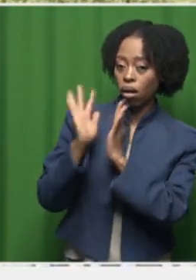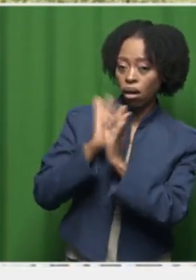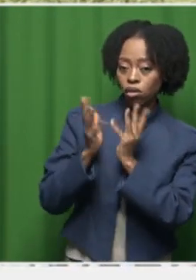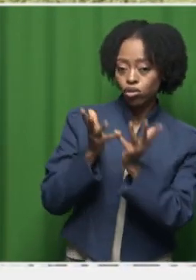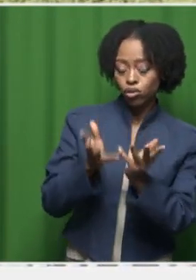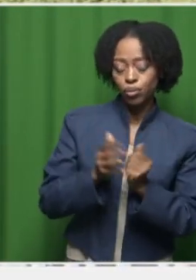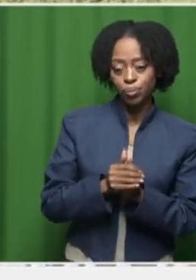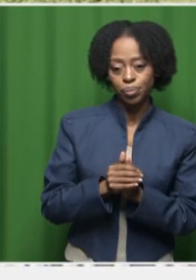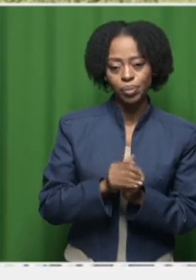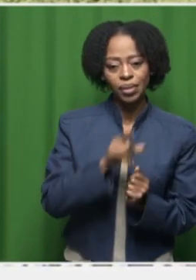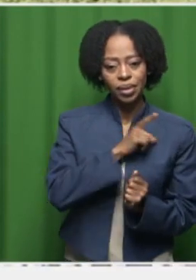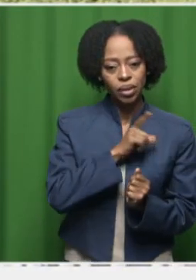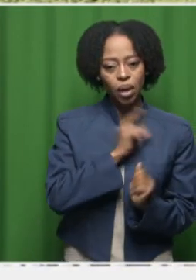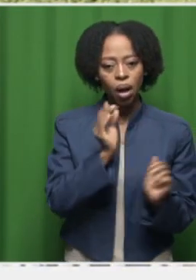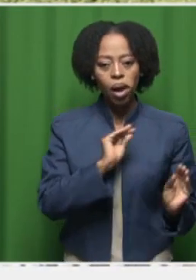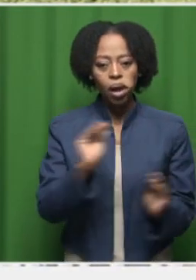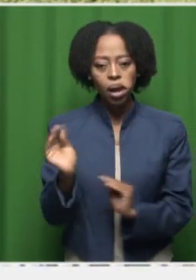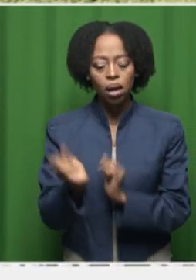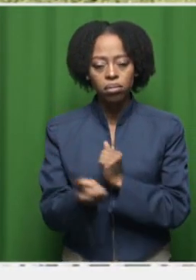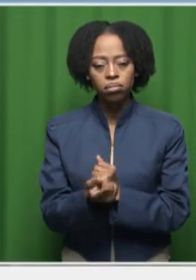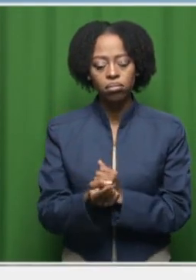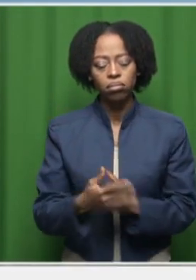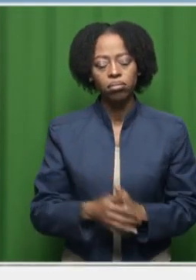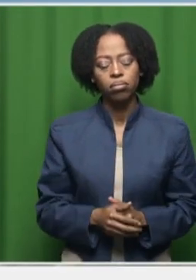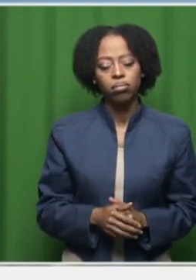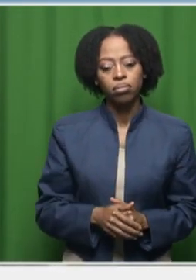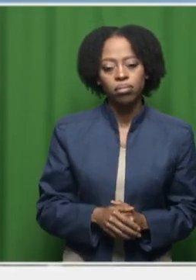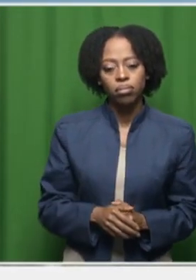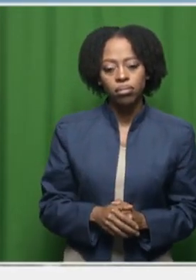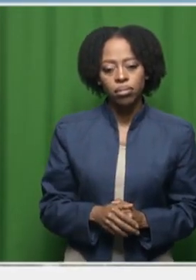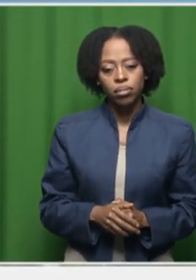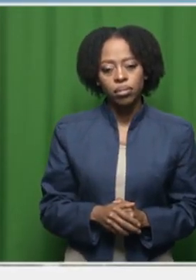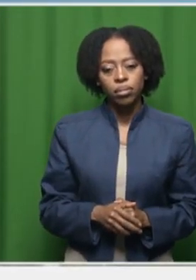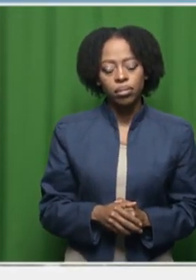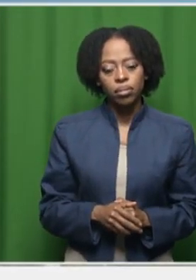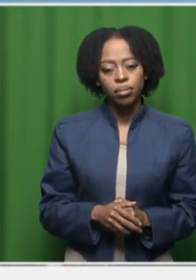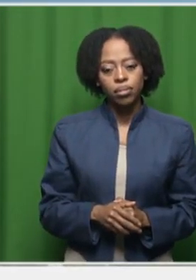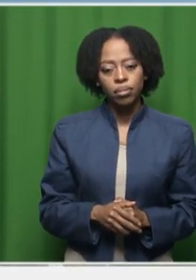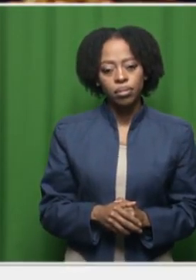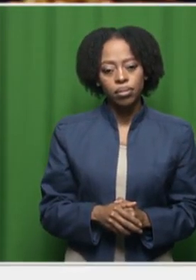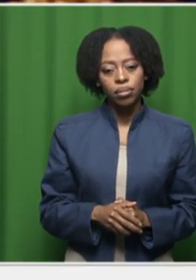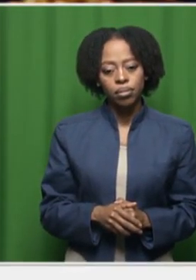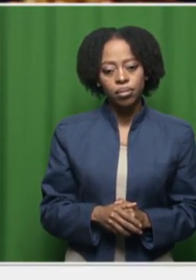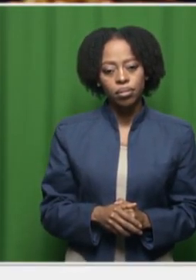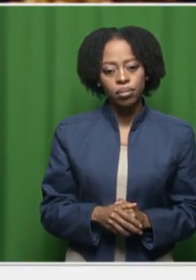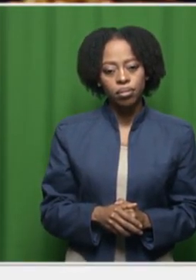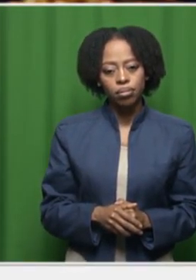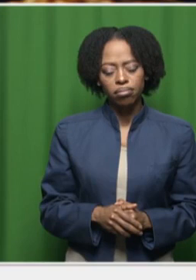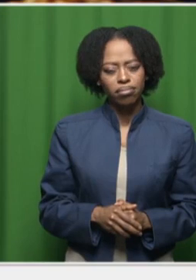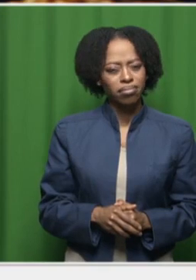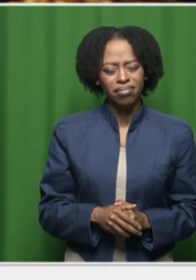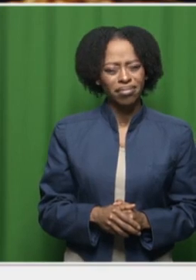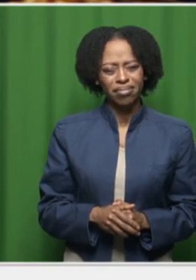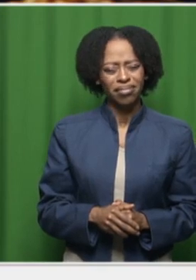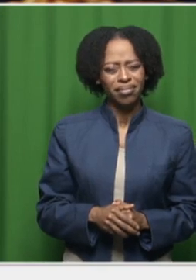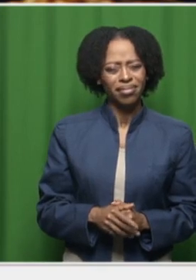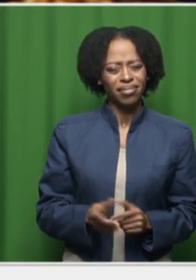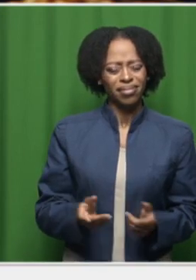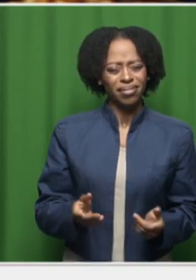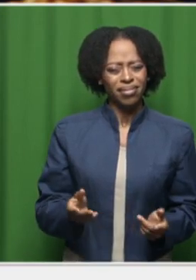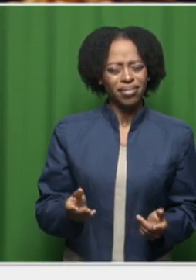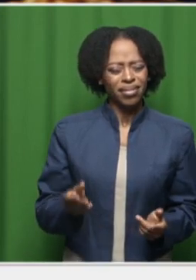of as to why this particular delay in appointing the board. Again, doesn't seem to make much sense,